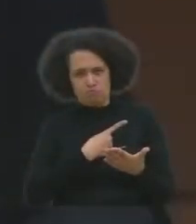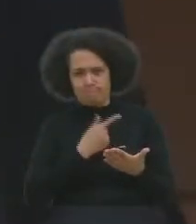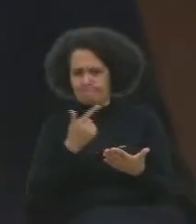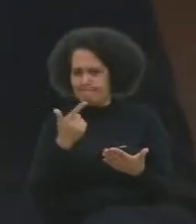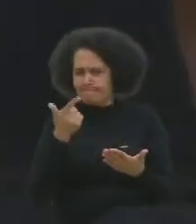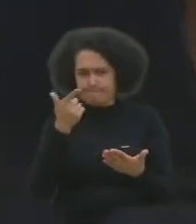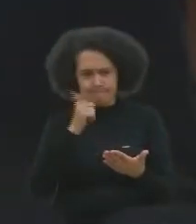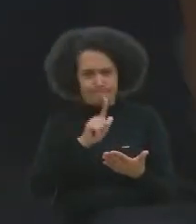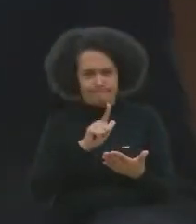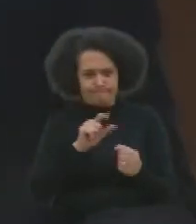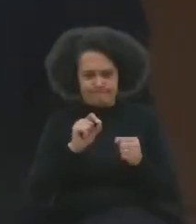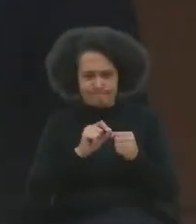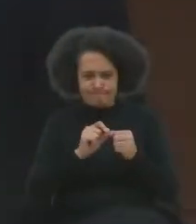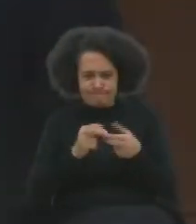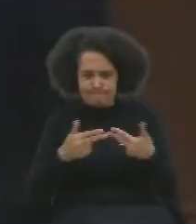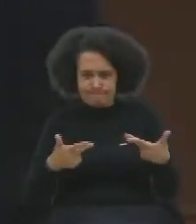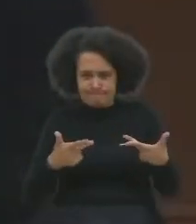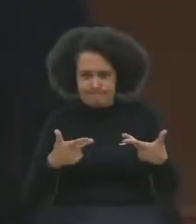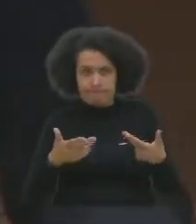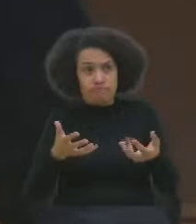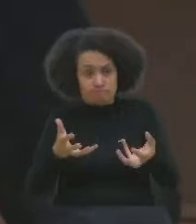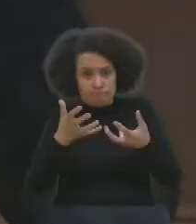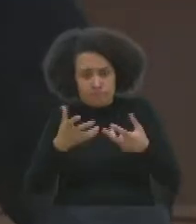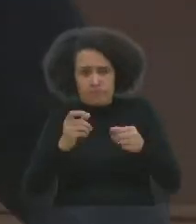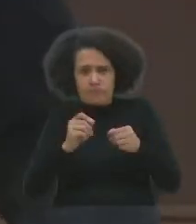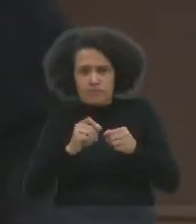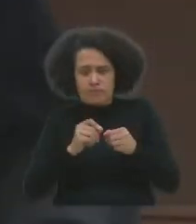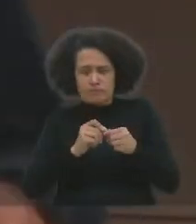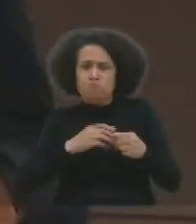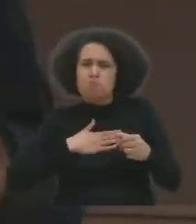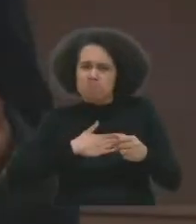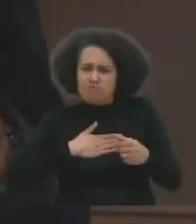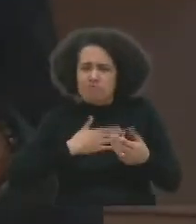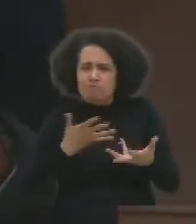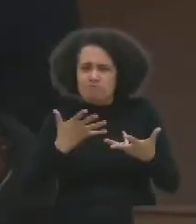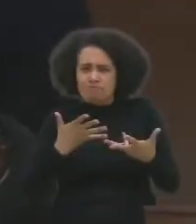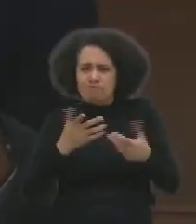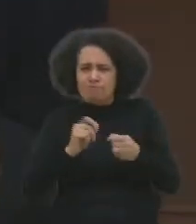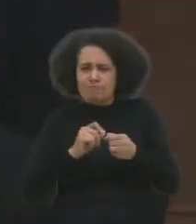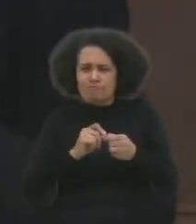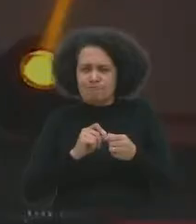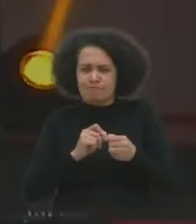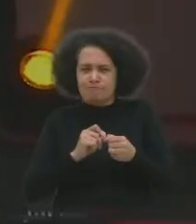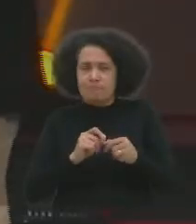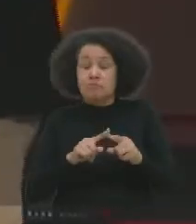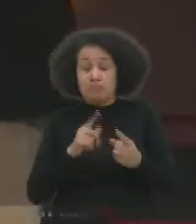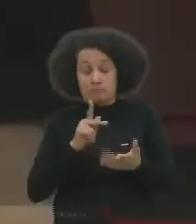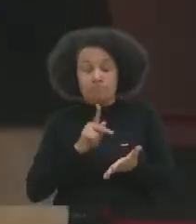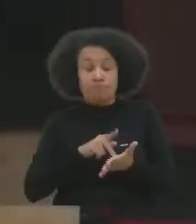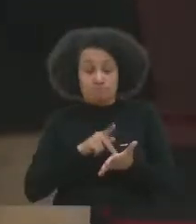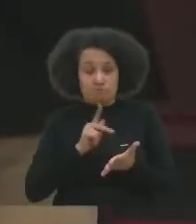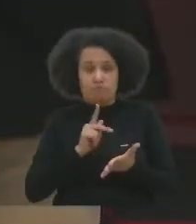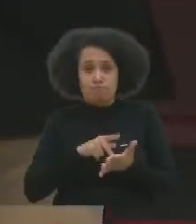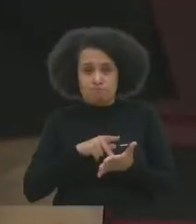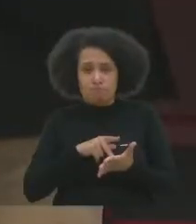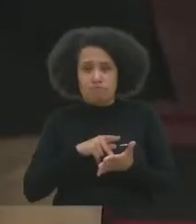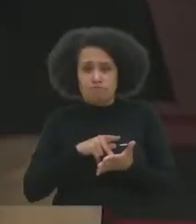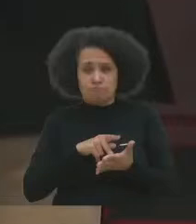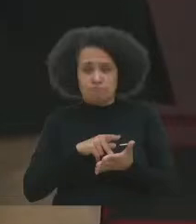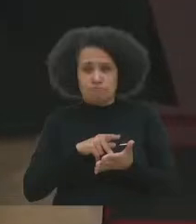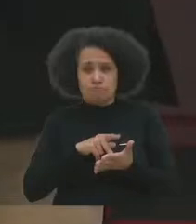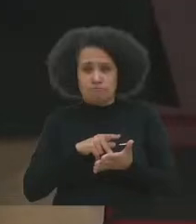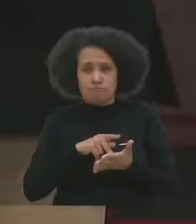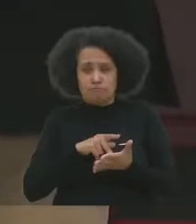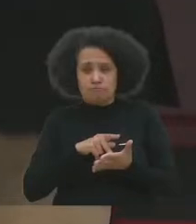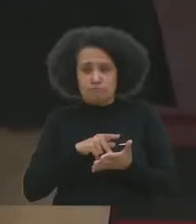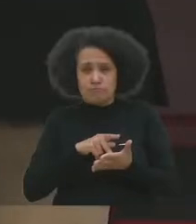que queremos fazer, gostaríamos de fazer. It's an ugly truth. É uma verdade. There's something in me that